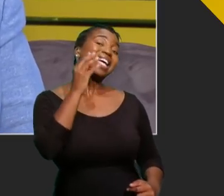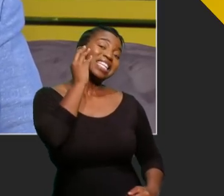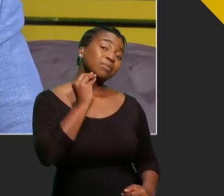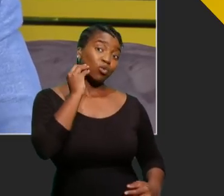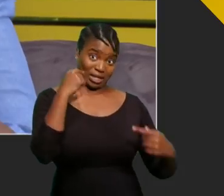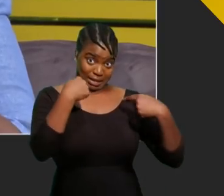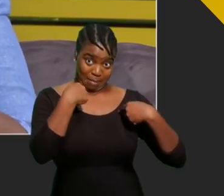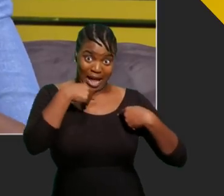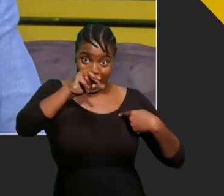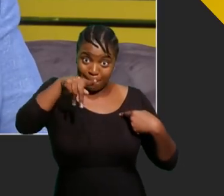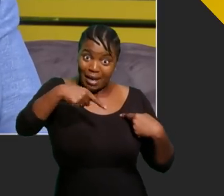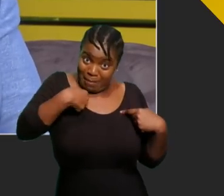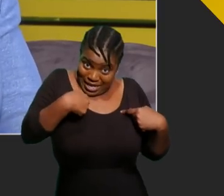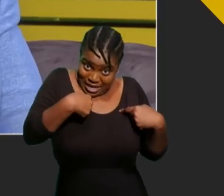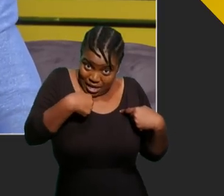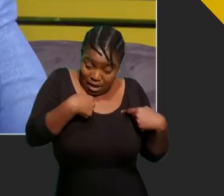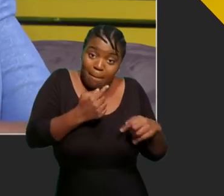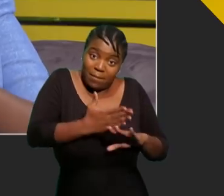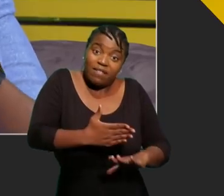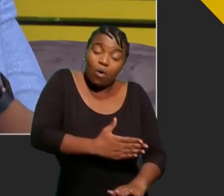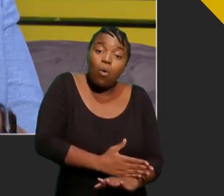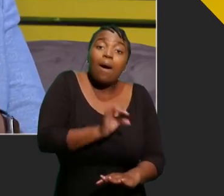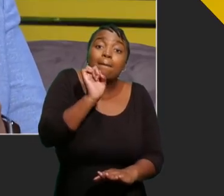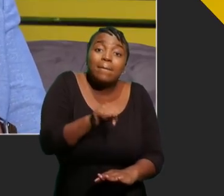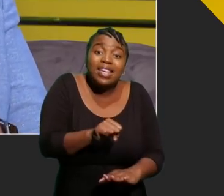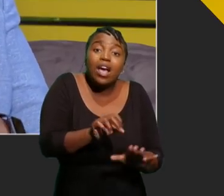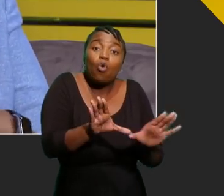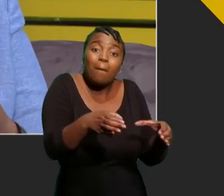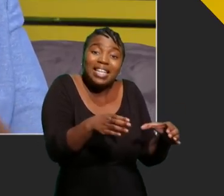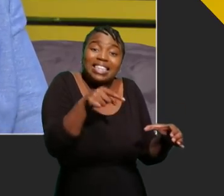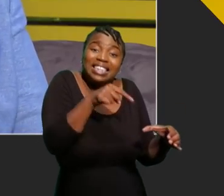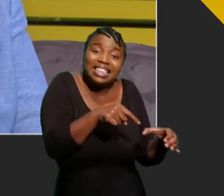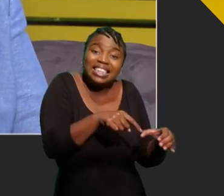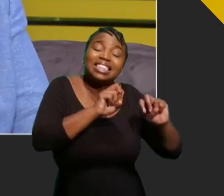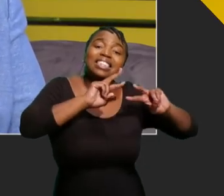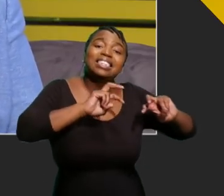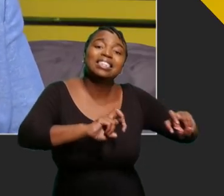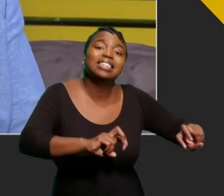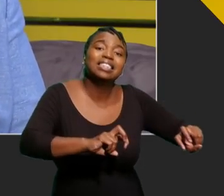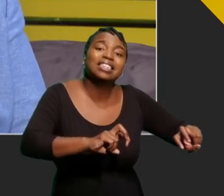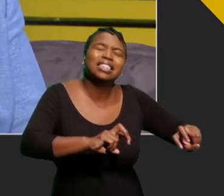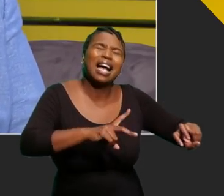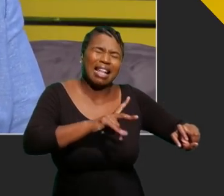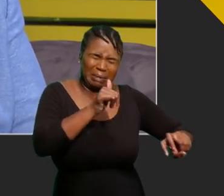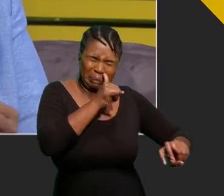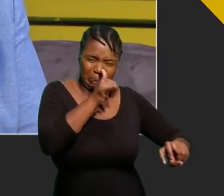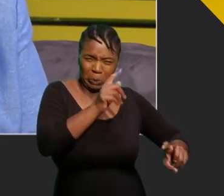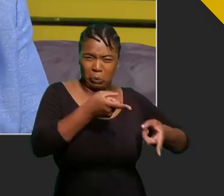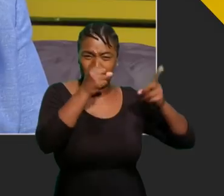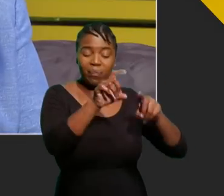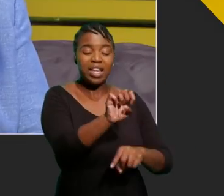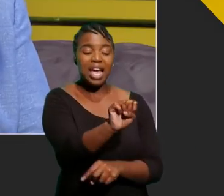experience here. I used to sit in the commission that was investigating the rot at